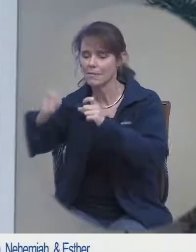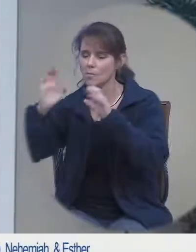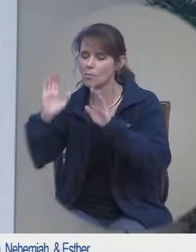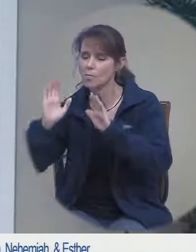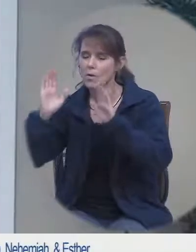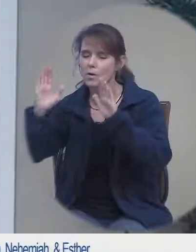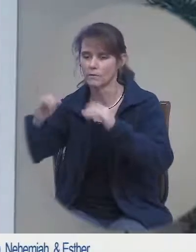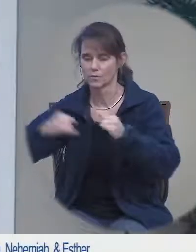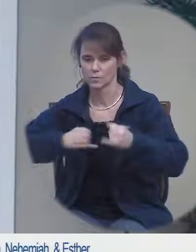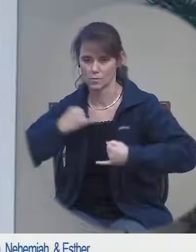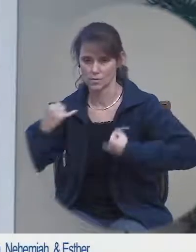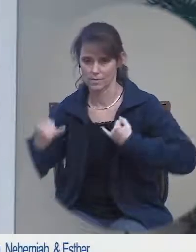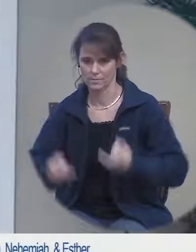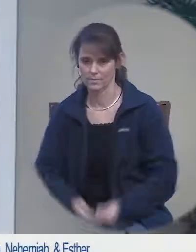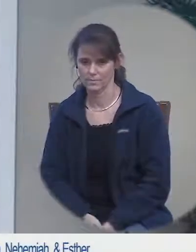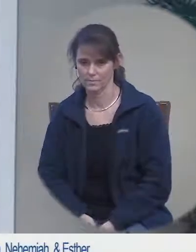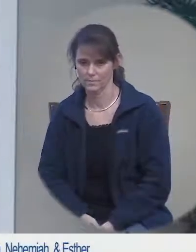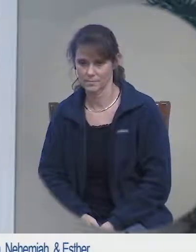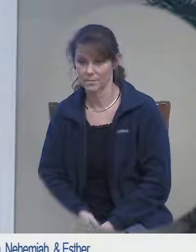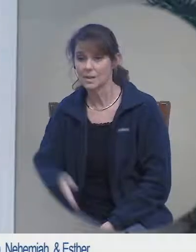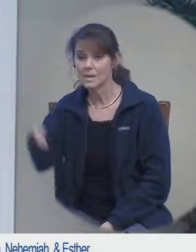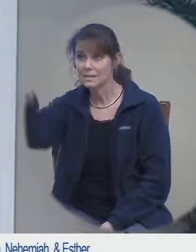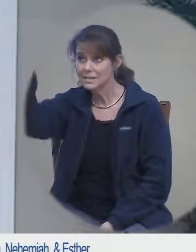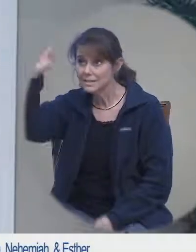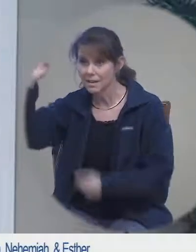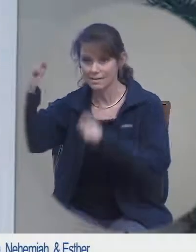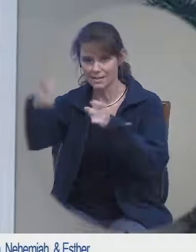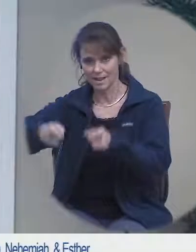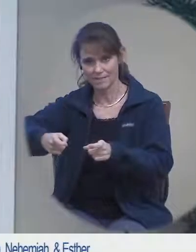joy." God had given them